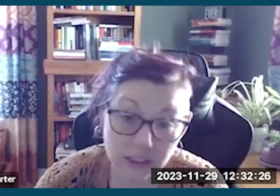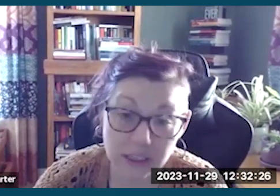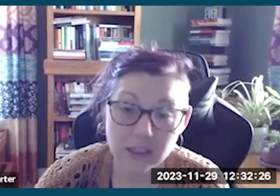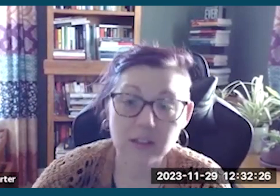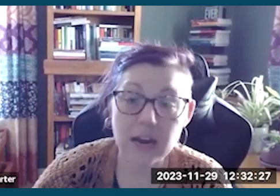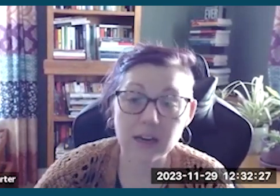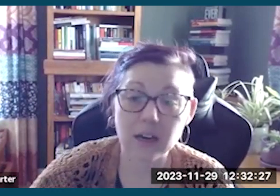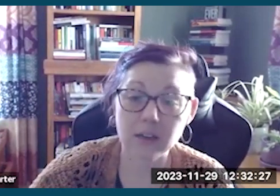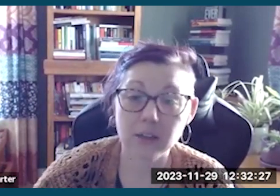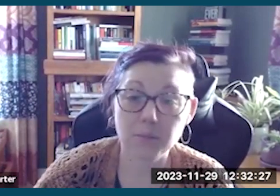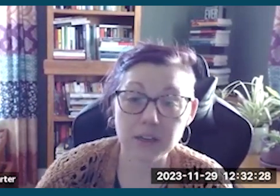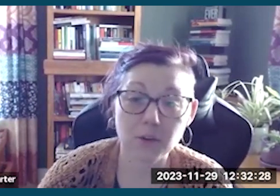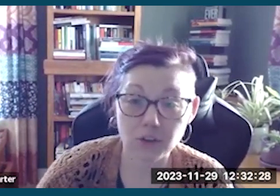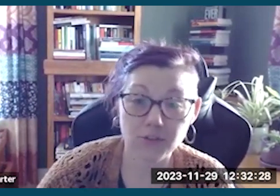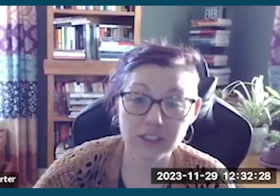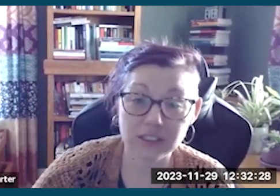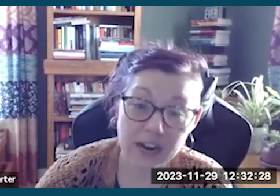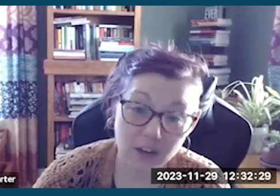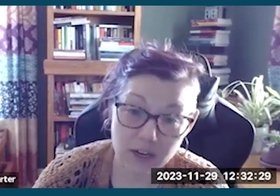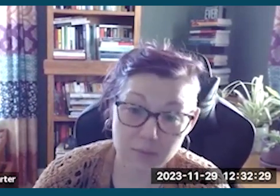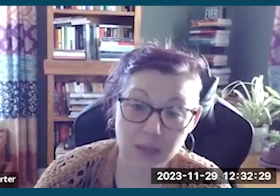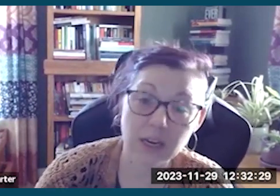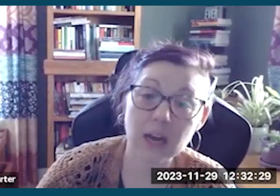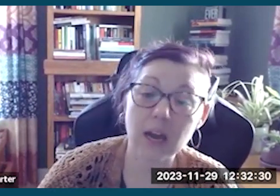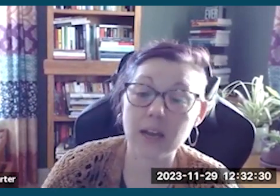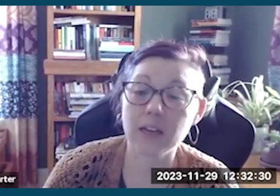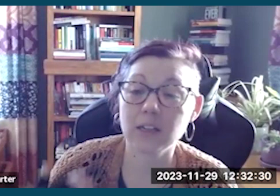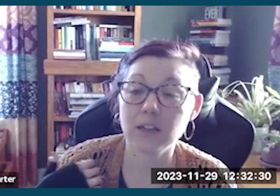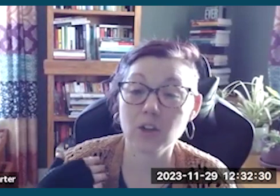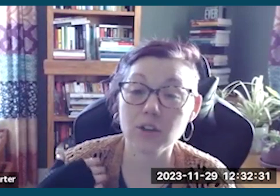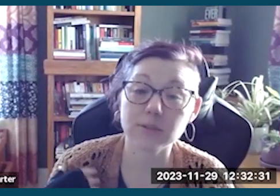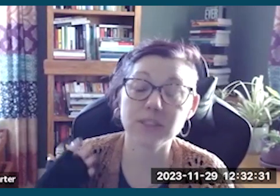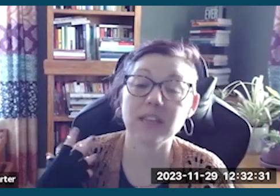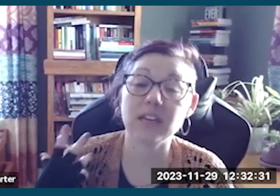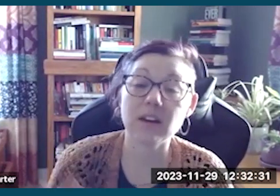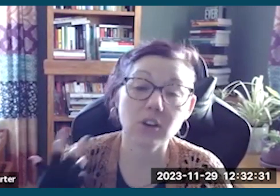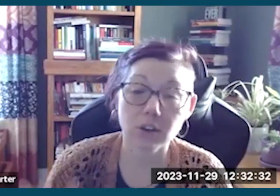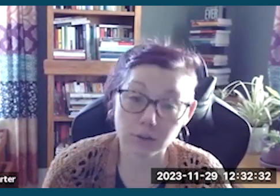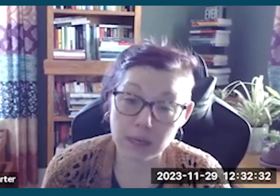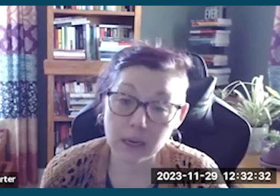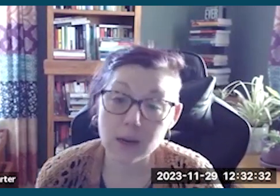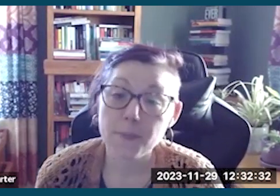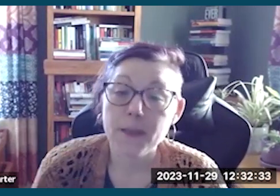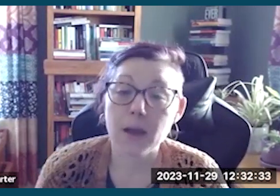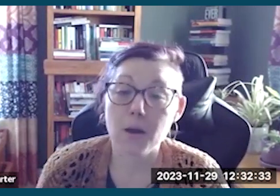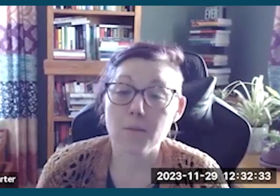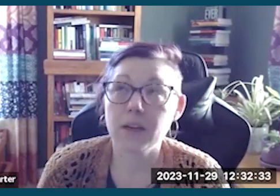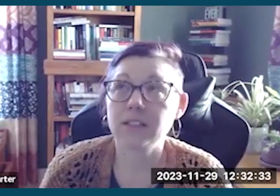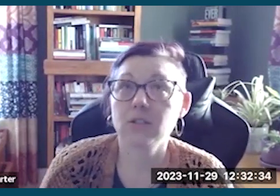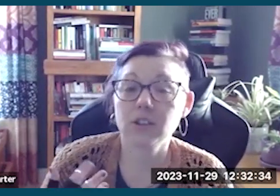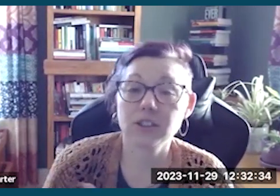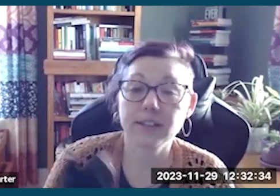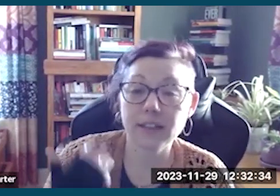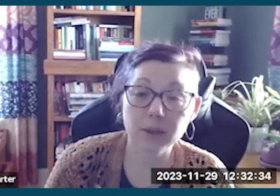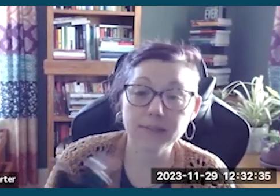at Aldi that could be good for this diet you're recommending? And it was like they never heard me.